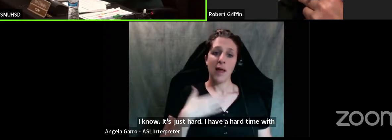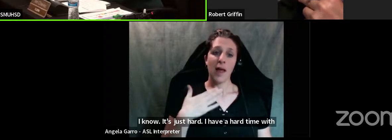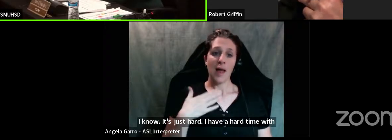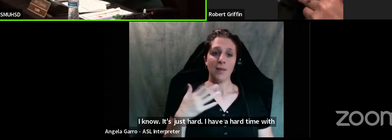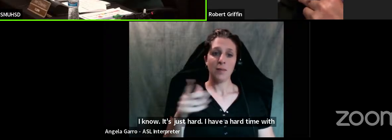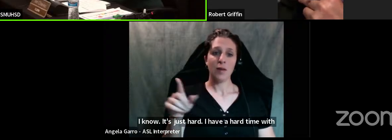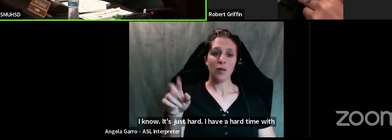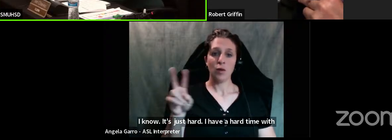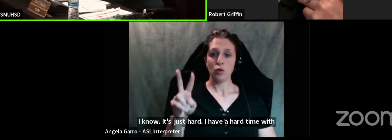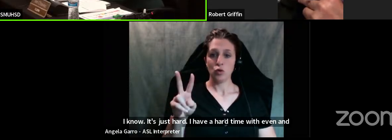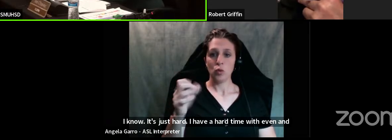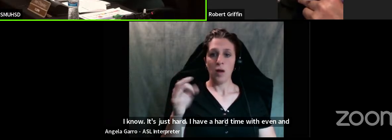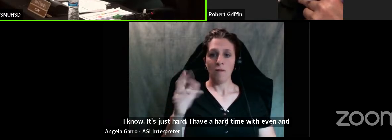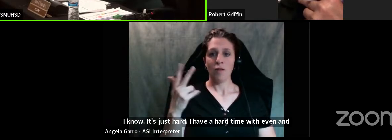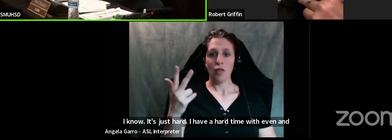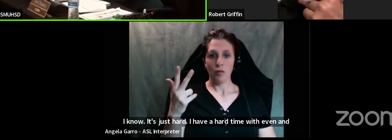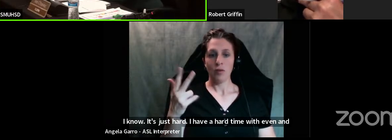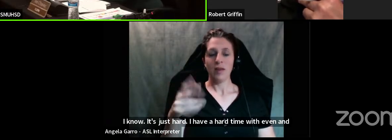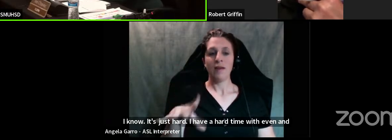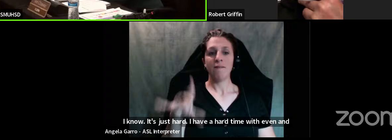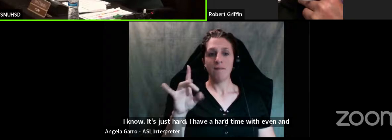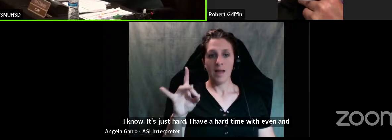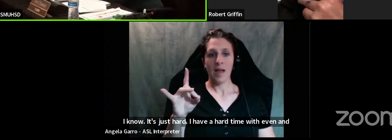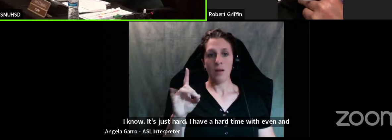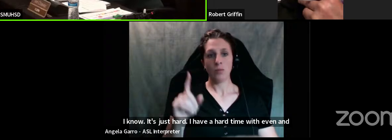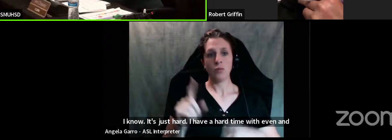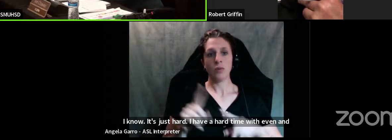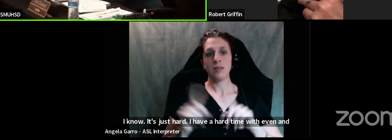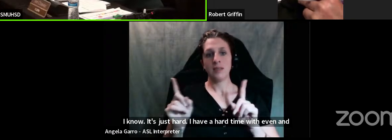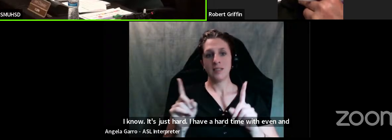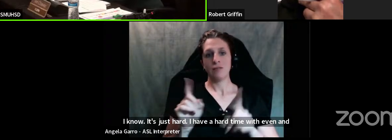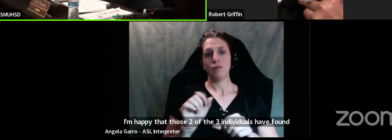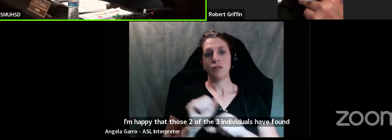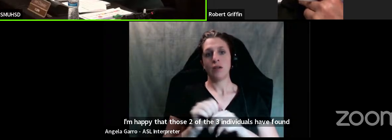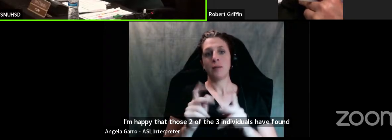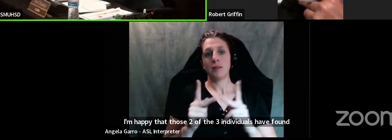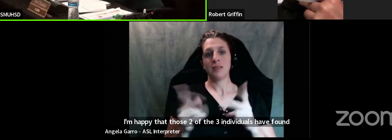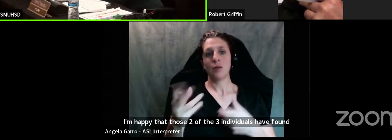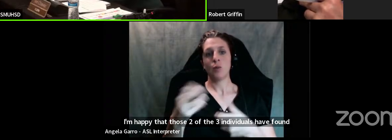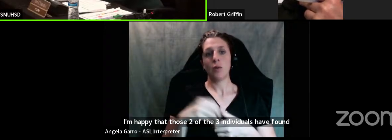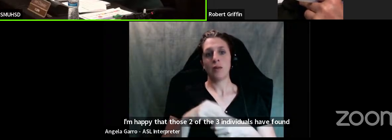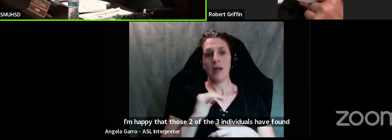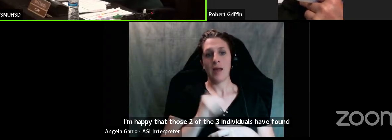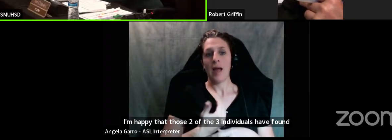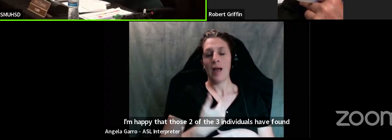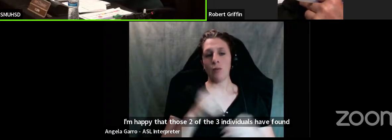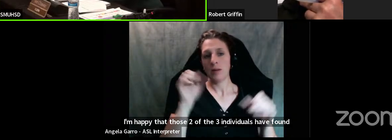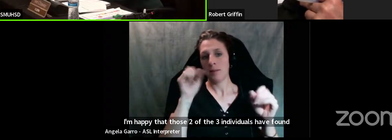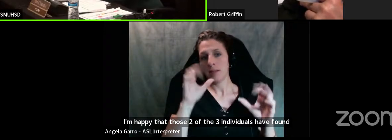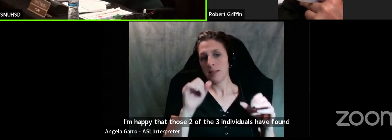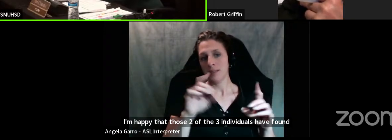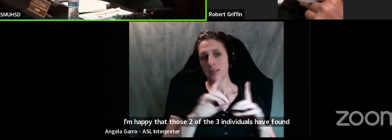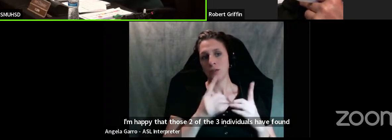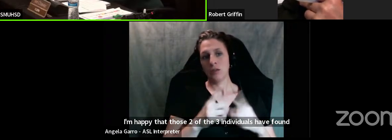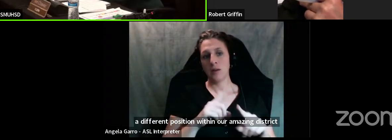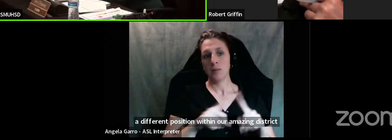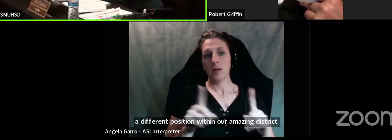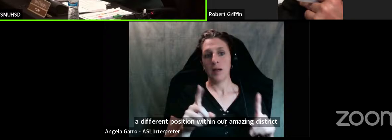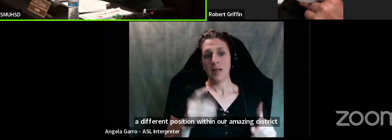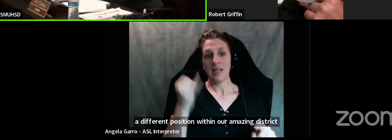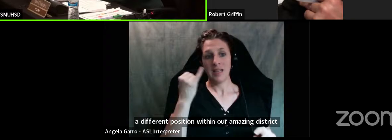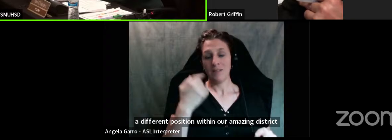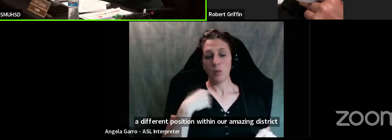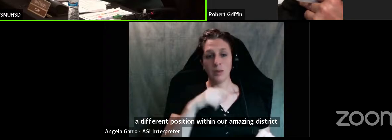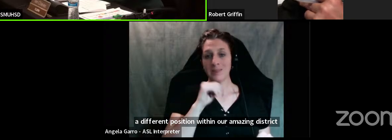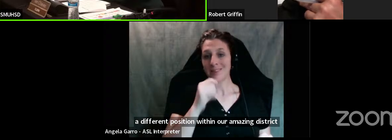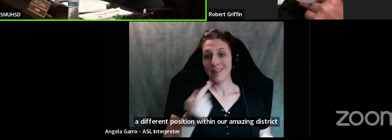those 2 of the 3 individuals have found a different position within our amazing district. But if we didn't eliminate these